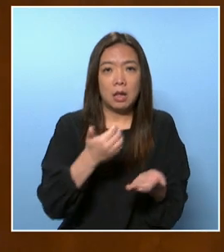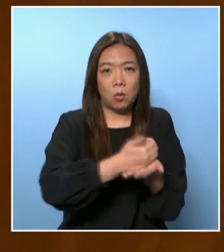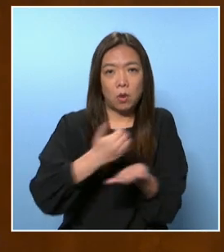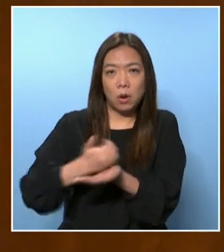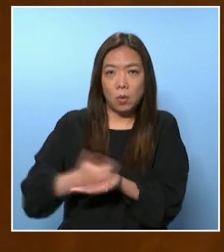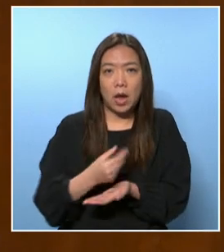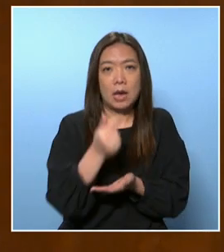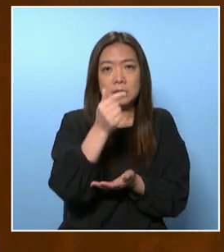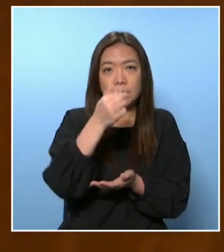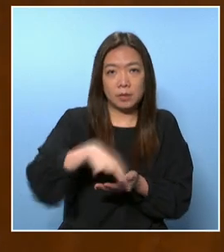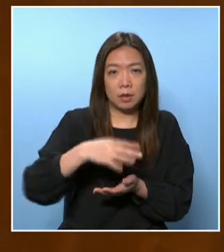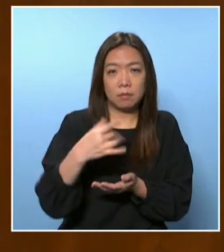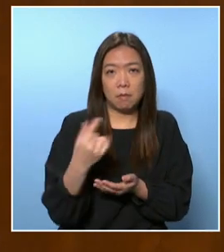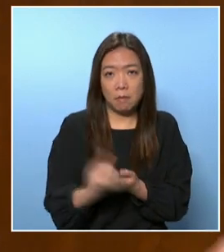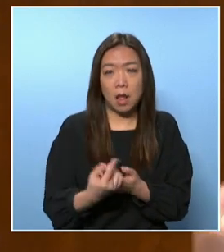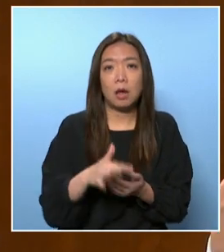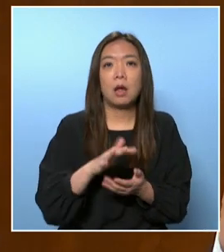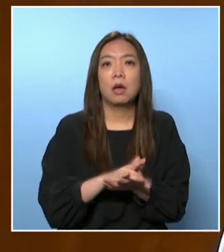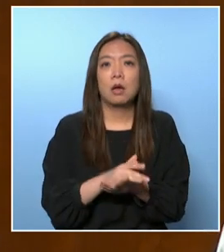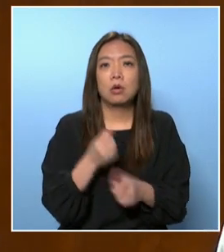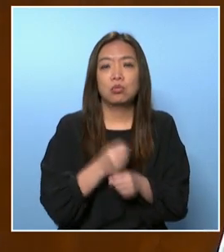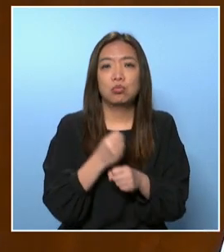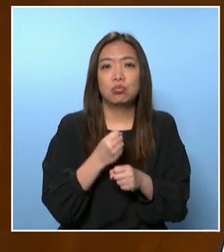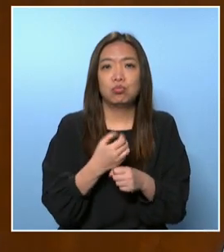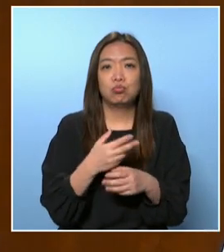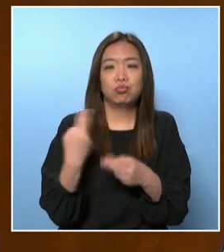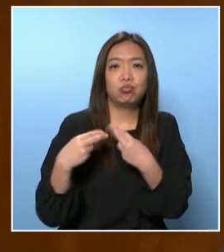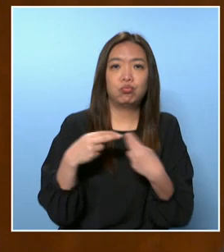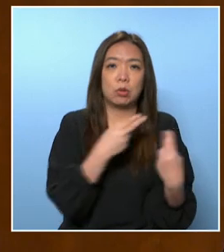well. And he raised